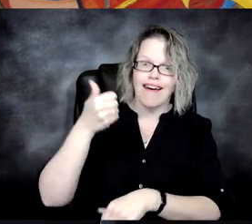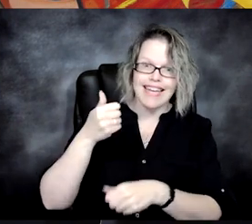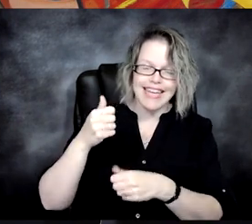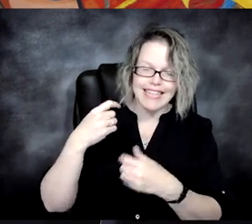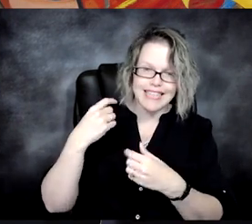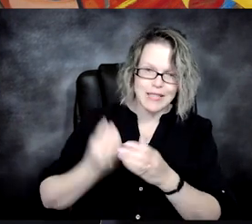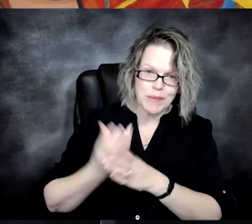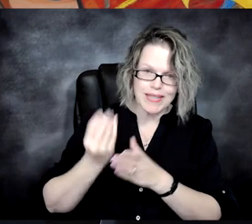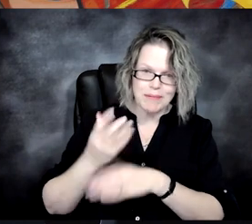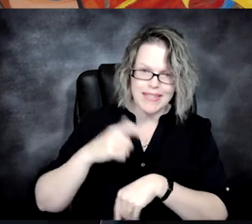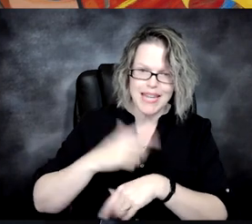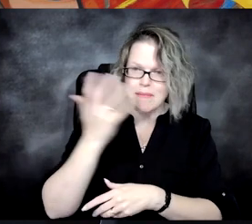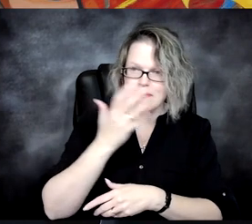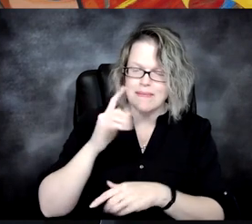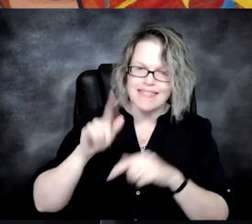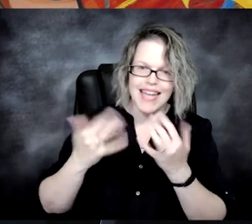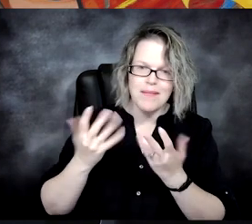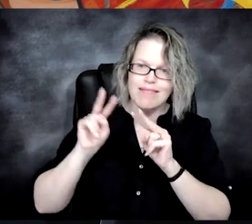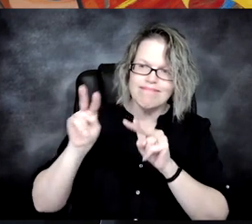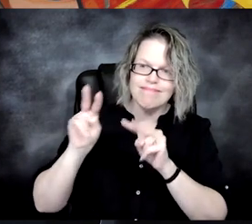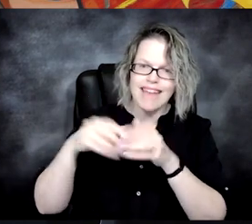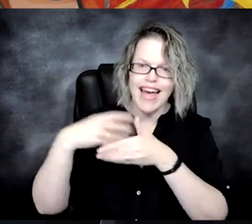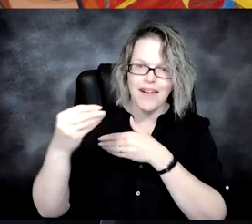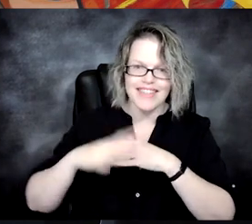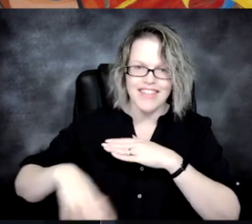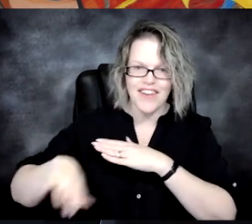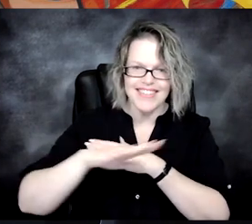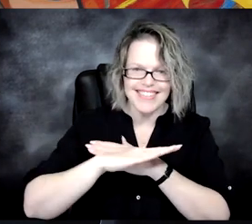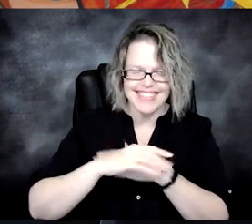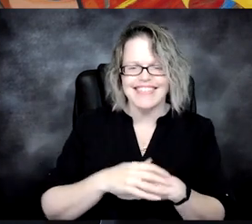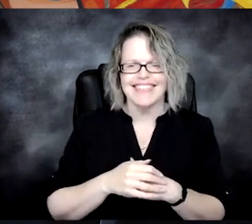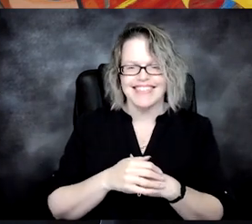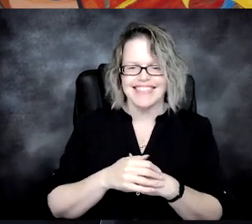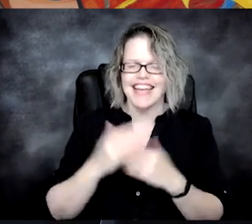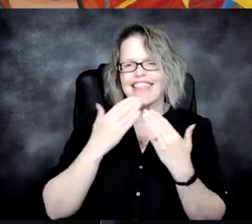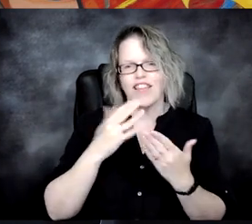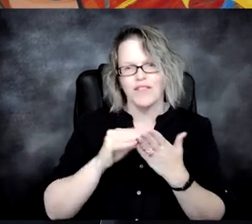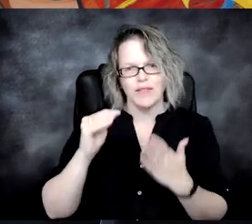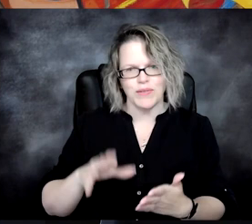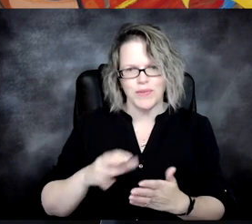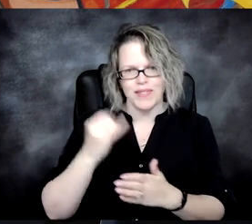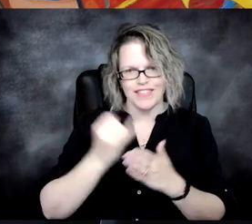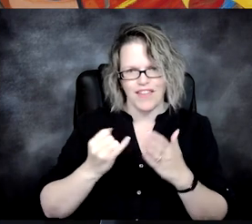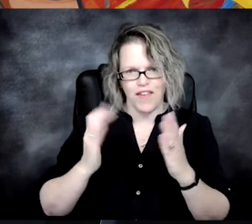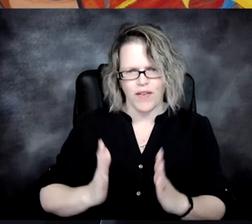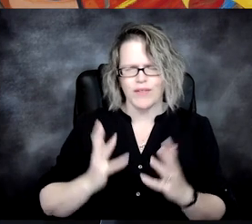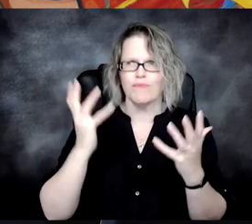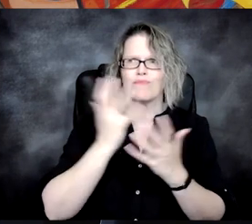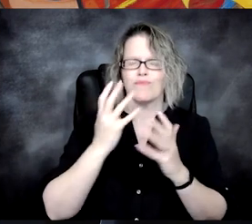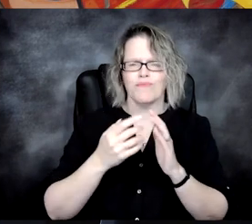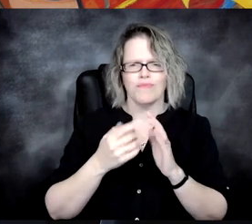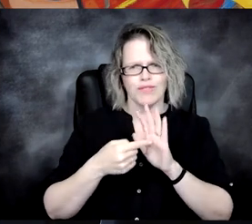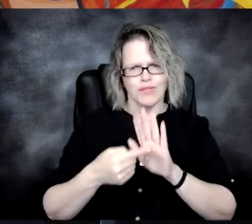is inspiring. We can't wait to get out into our gardens. And again, thank you to our student artists, particularly here, who's really put an incredible